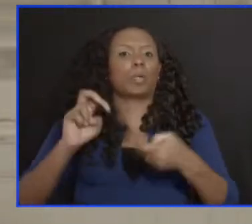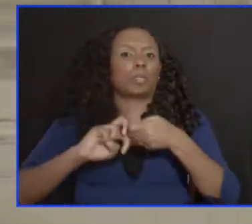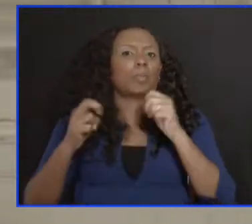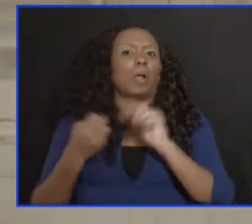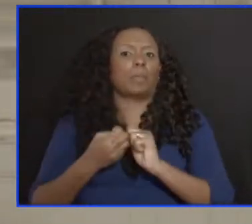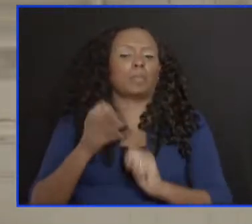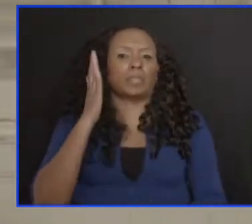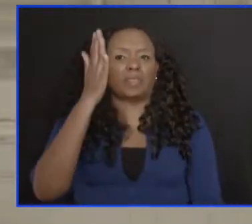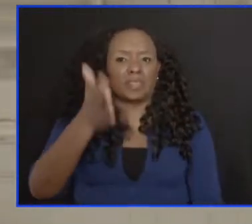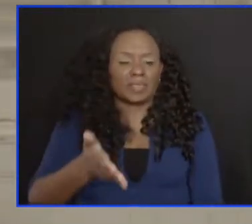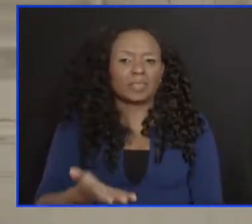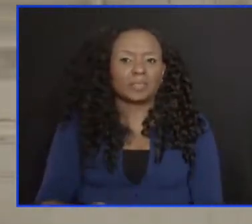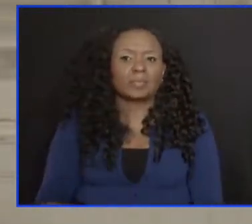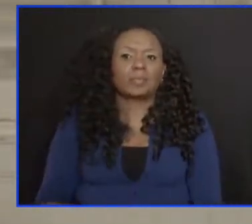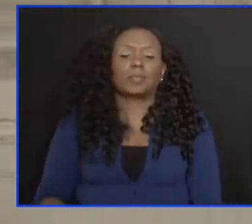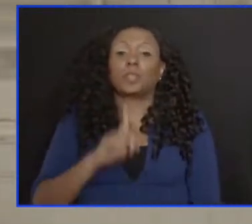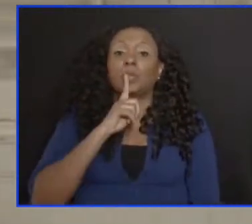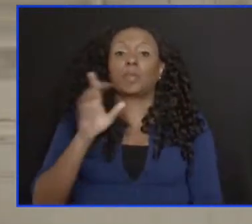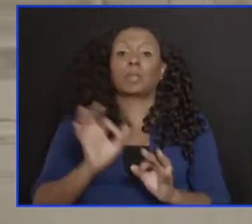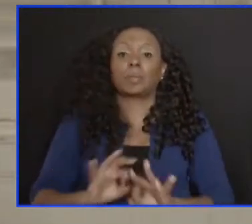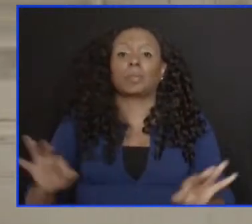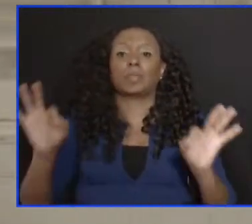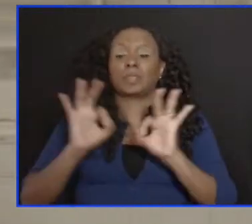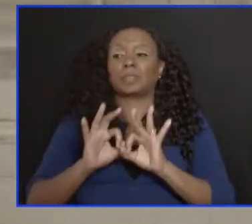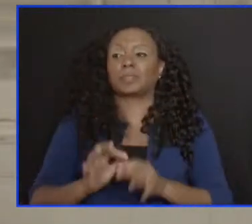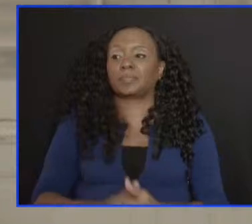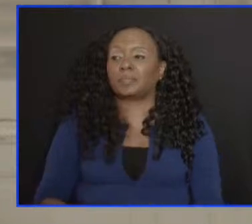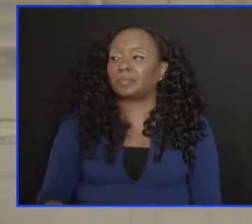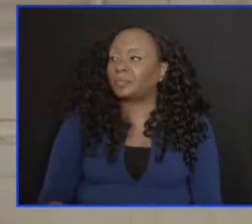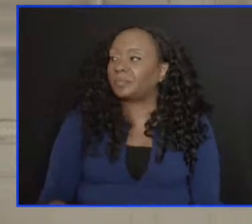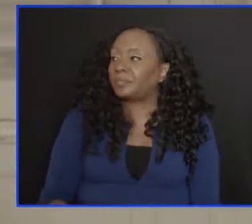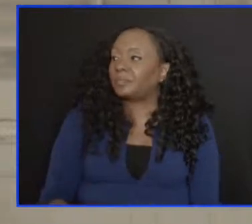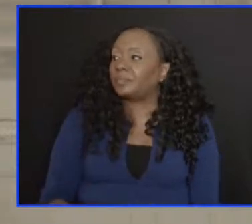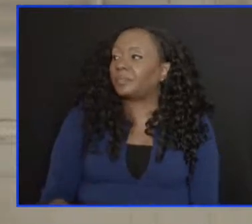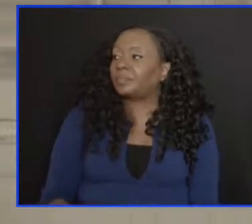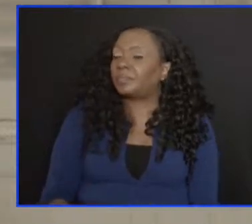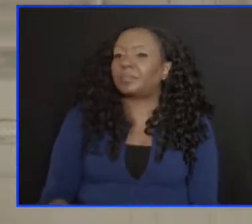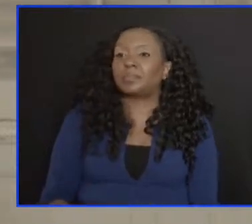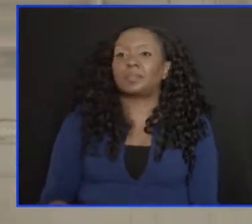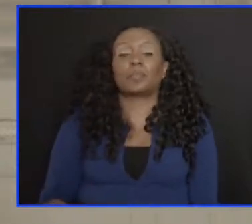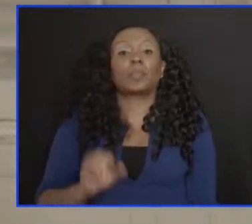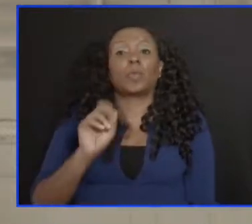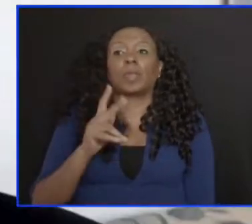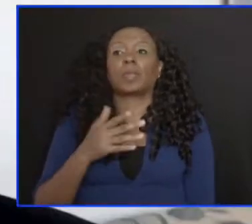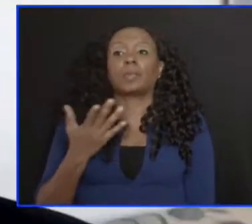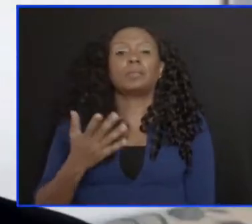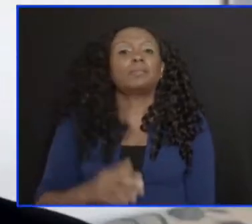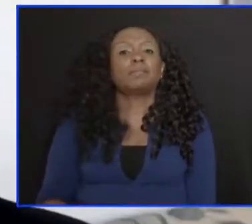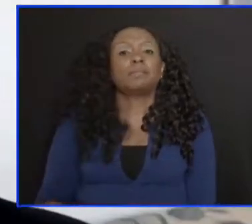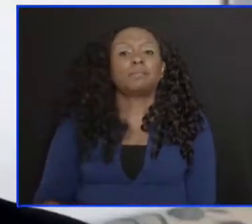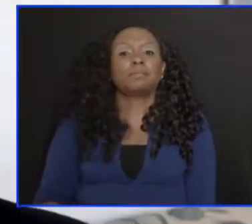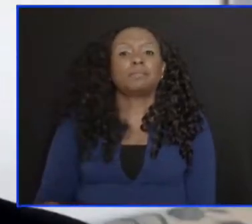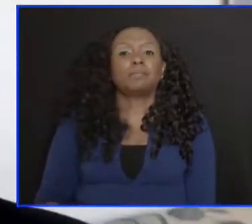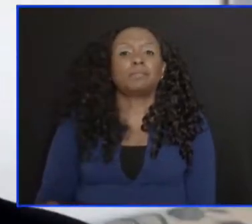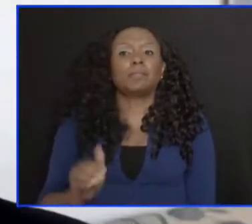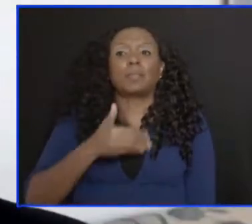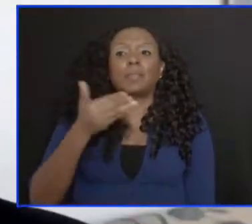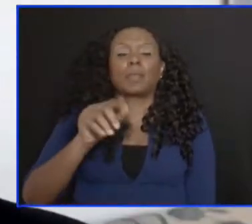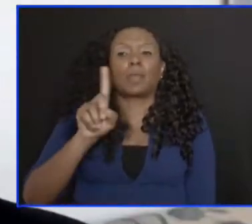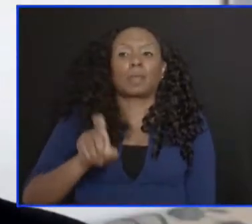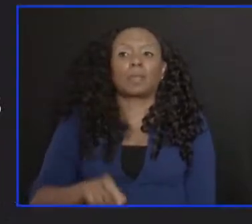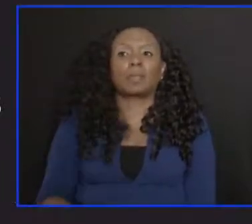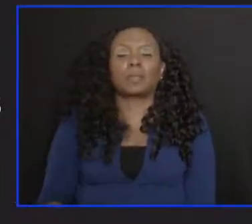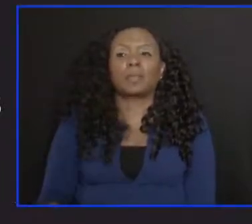So this is important. David, thanks. Let's take another question from the press. Good